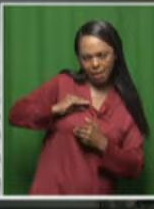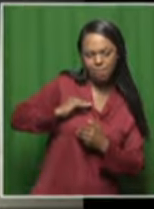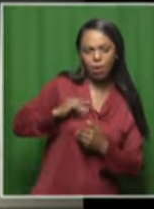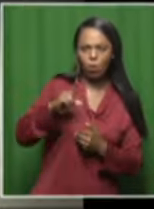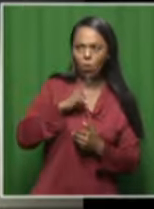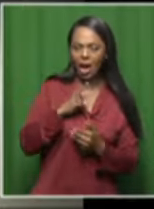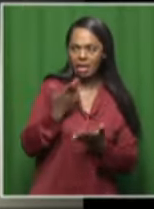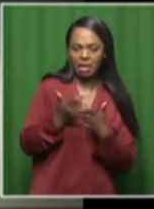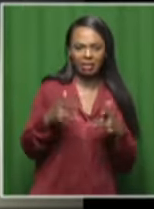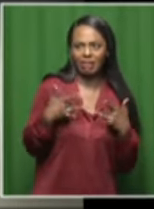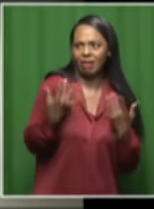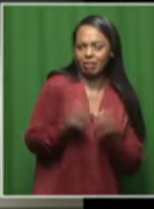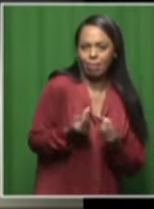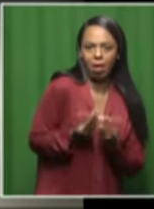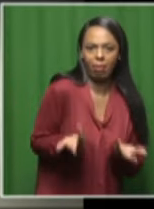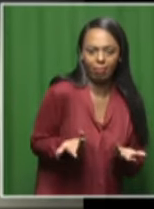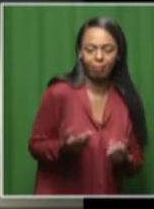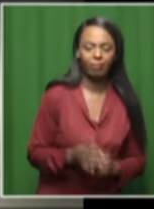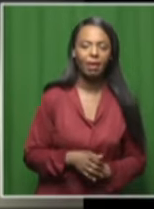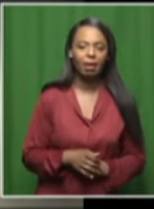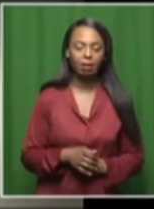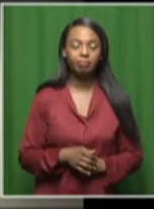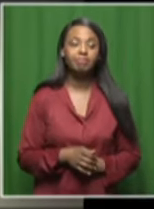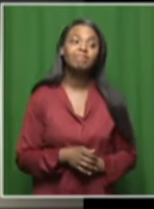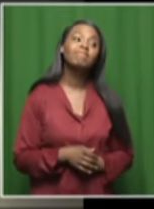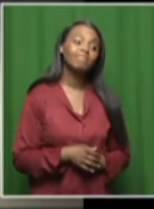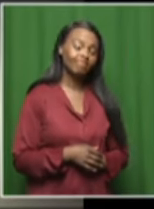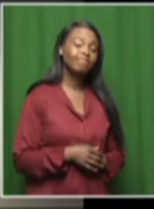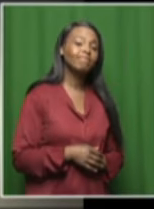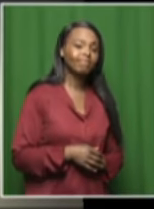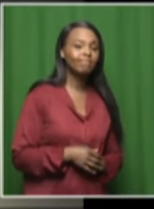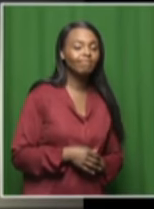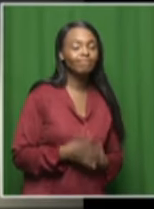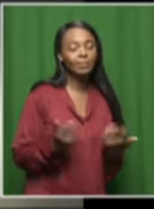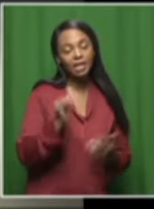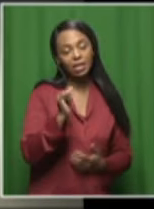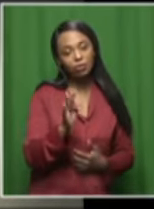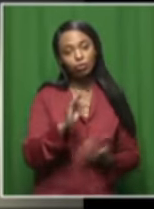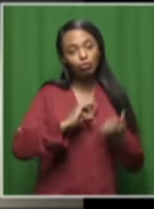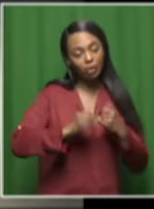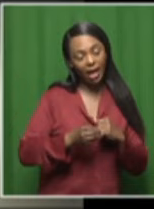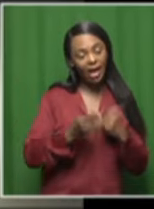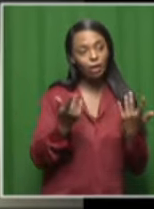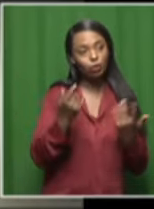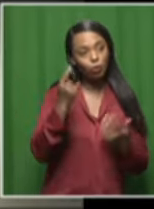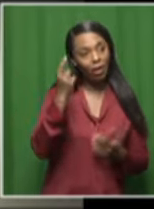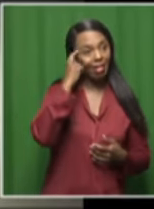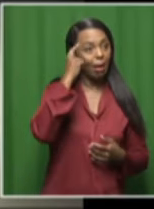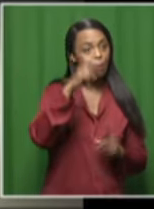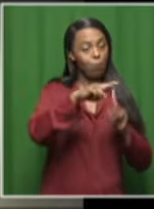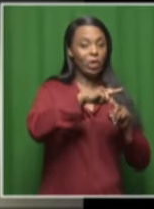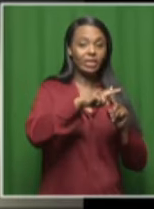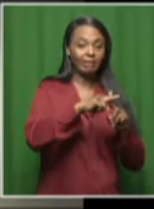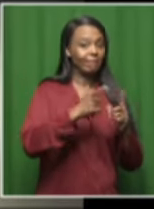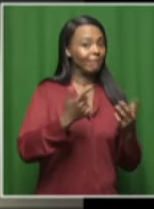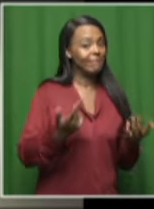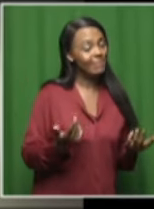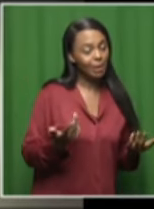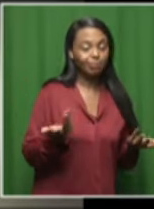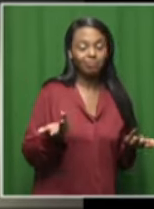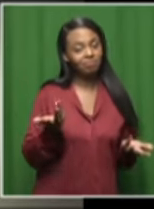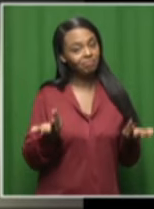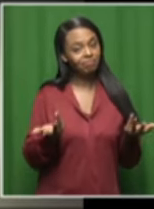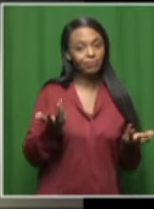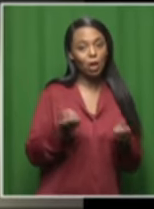Absolutely. So, I mean, so if you have to try and find a positive here, it's that there is so